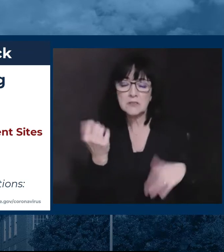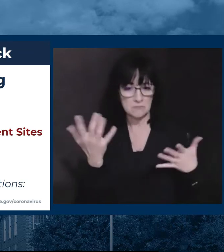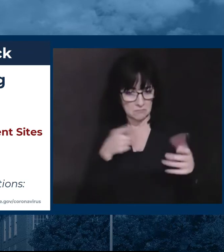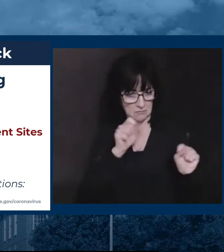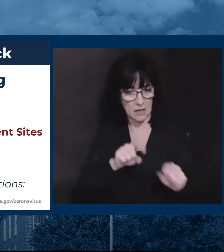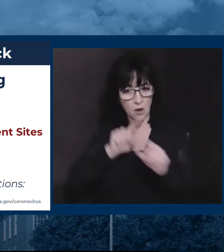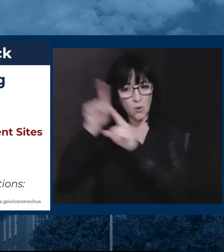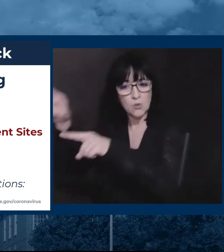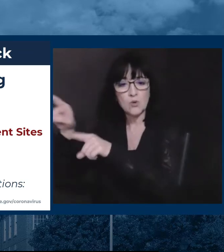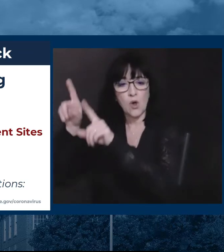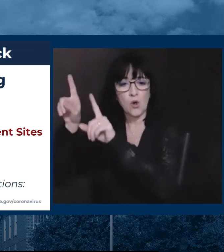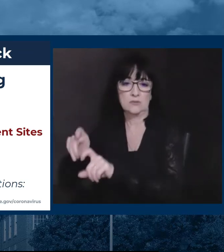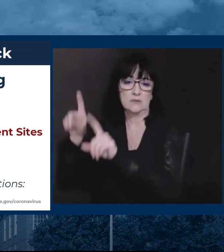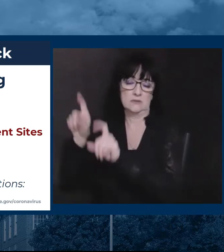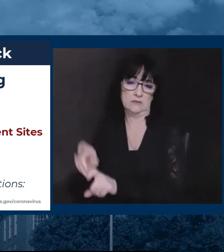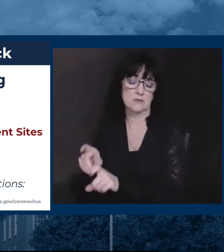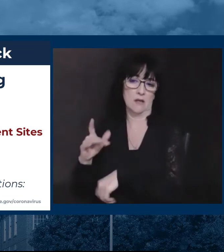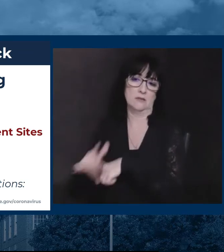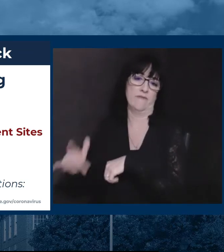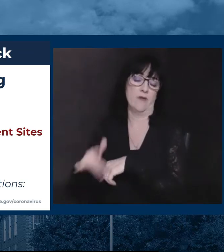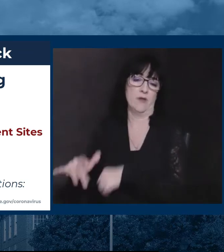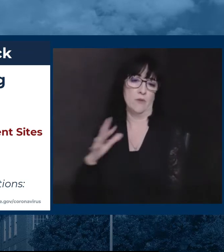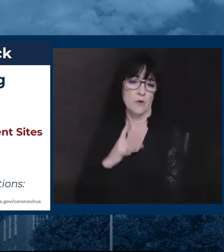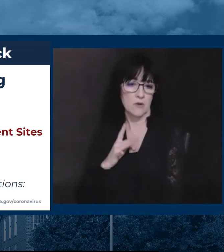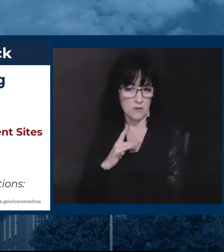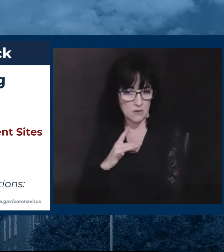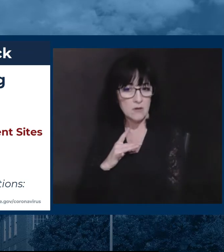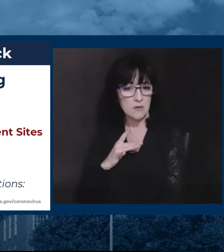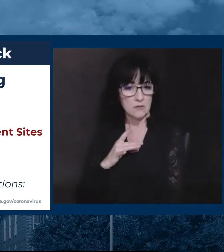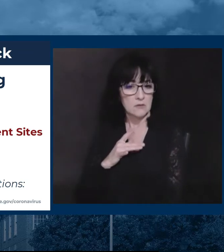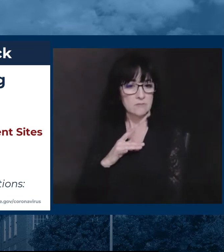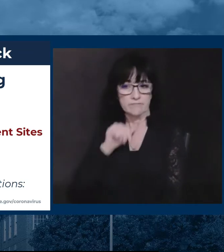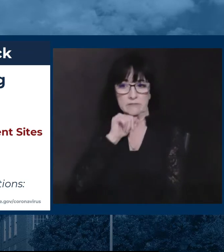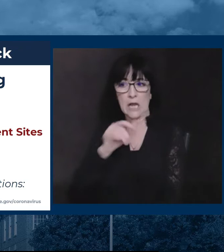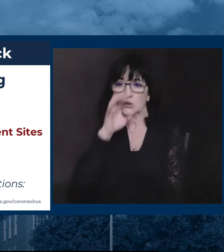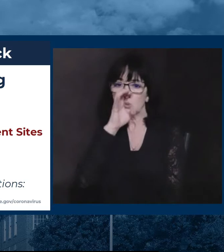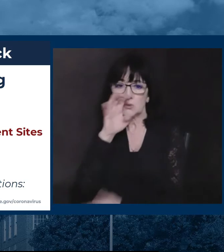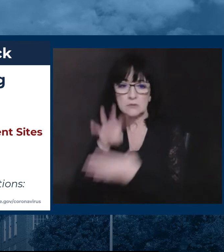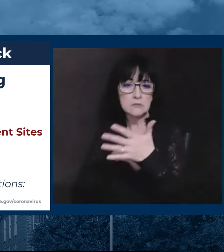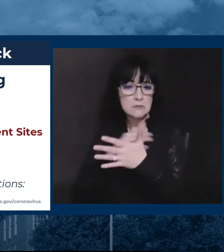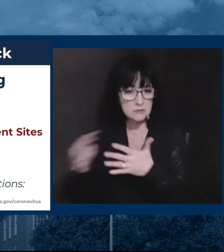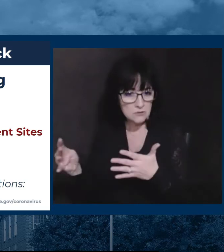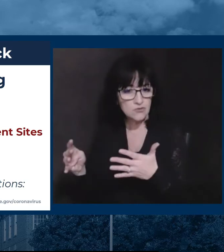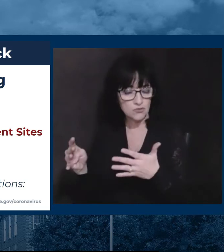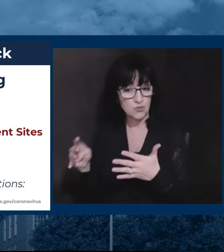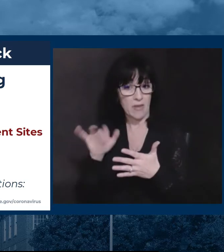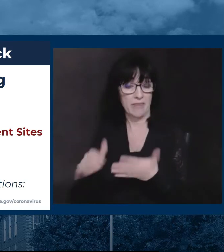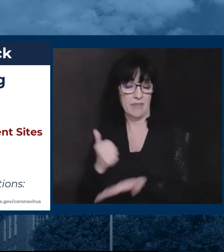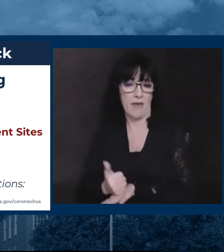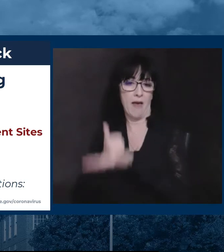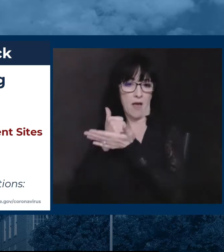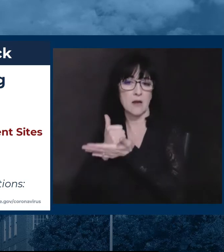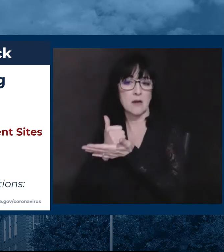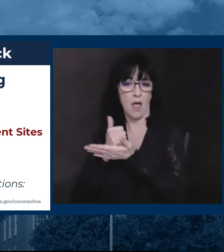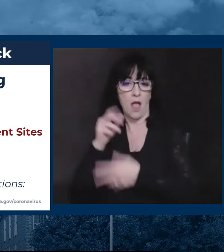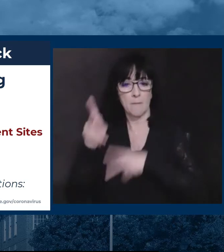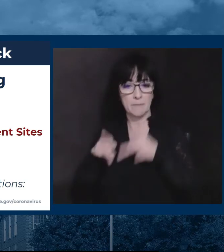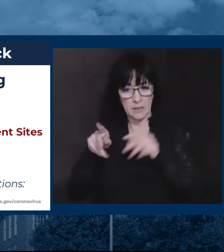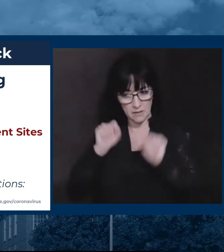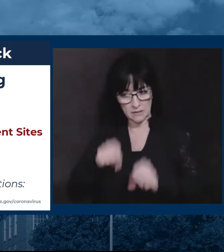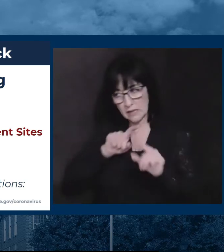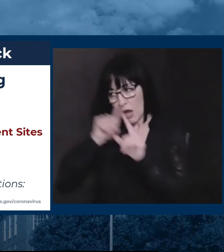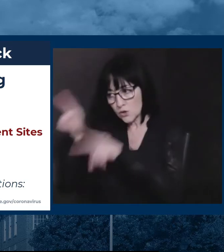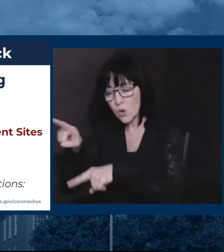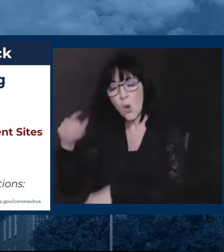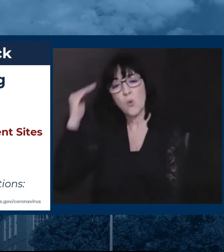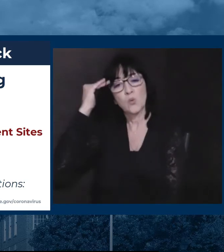So we're really grateful for the community sites. I think that brings a lot of confidence to people to know the numbers that are being tested and the